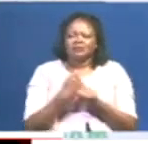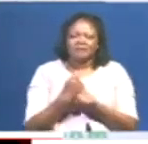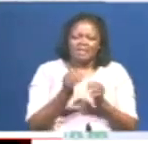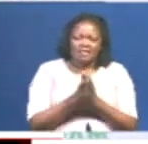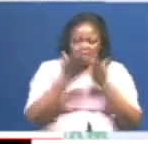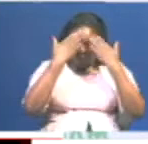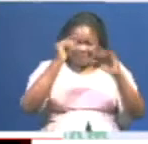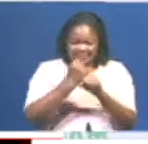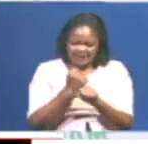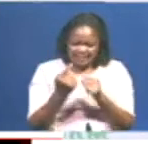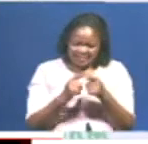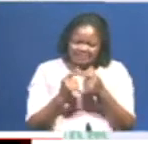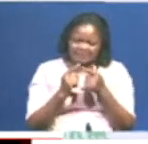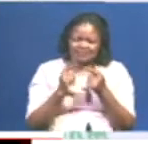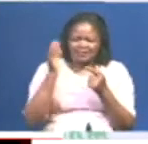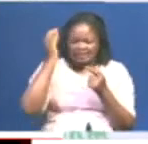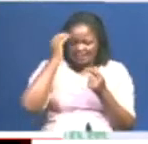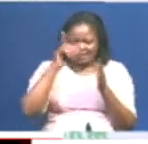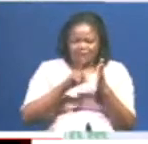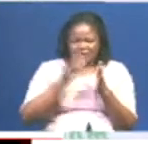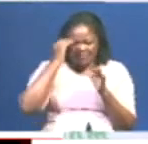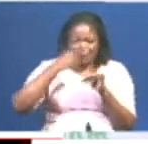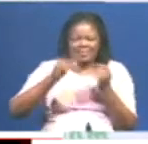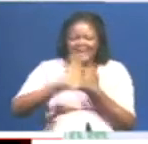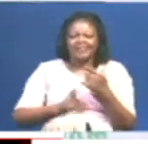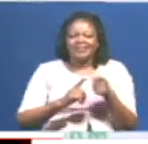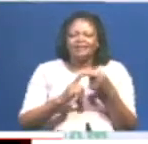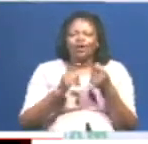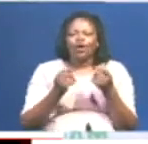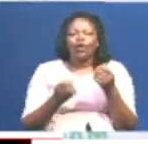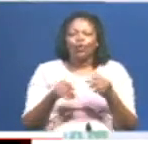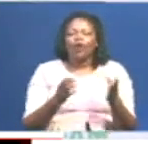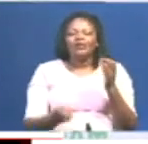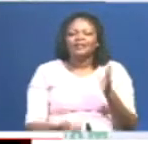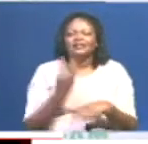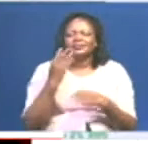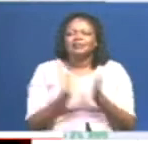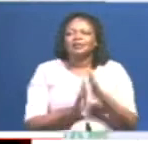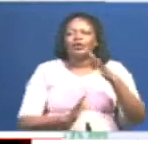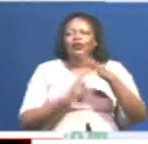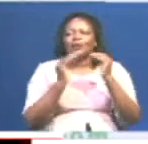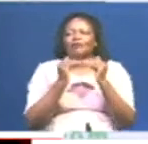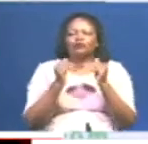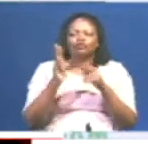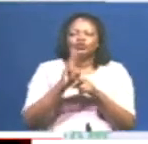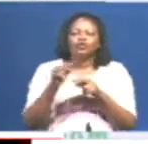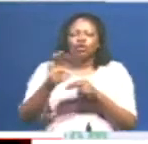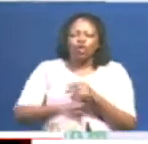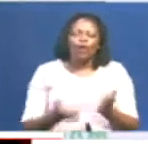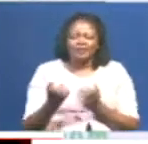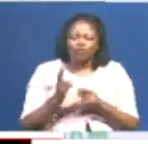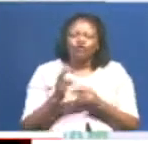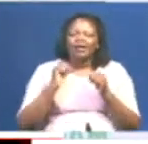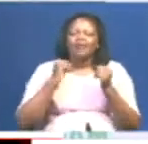and the lessons learned are brought, then a vigorous way of launching it and at a higher level using local radios will be able to reach the